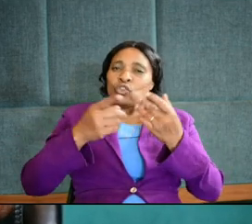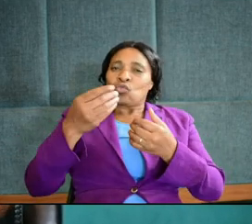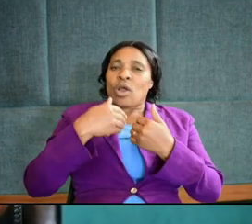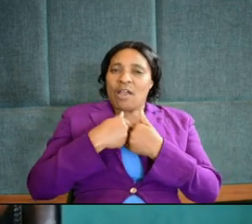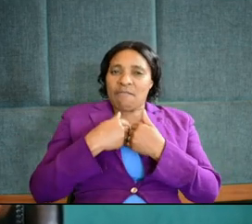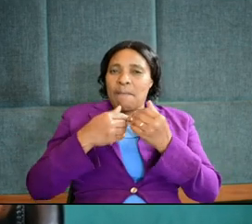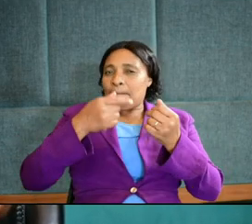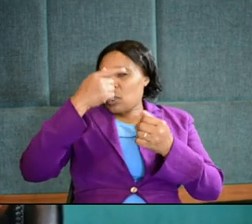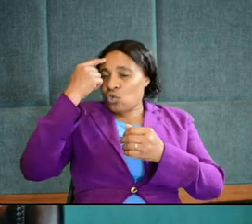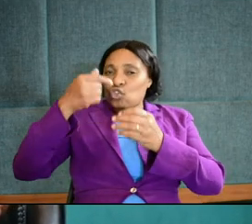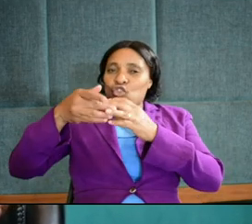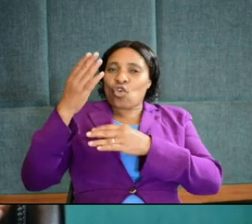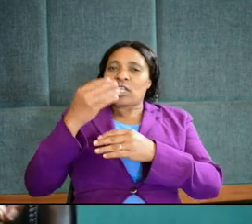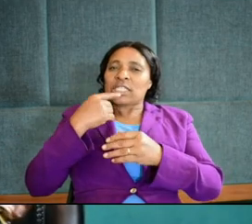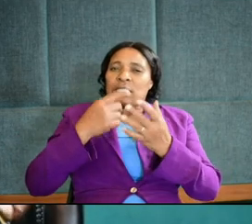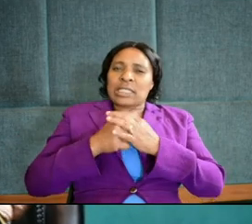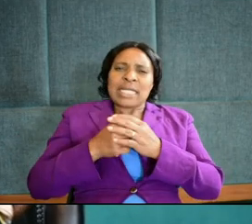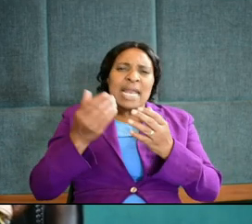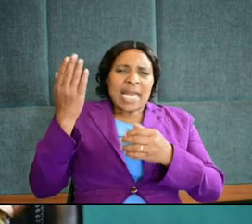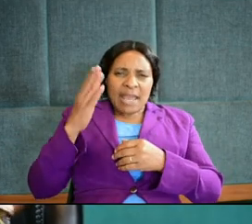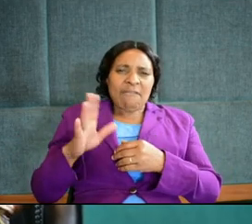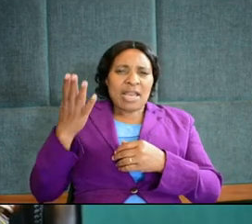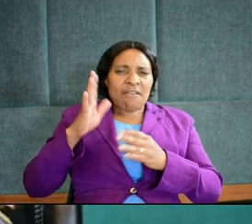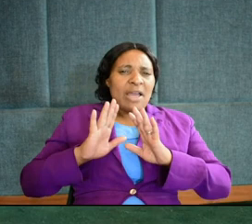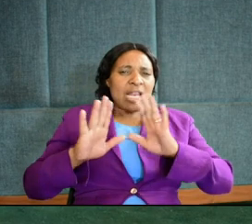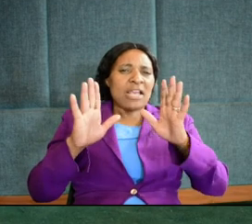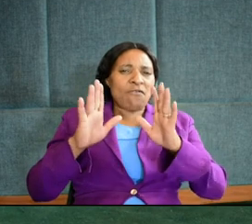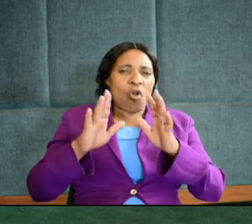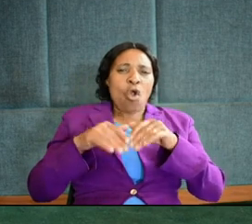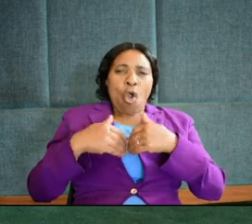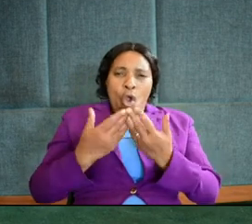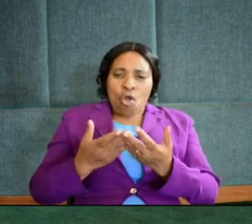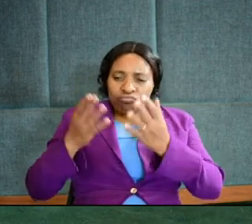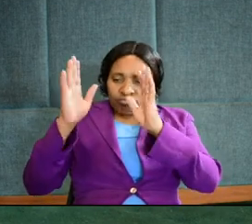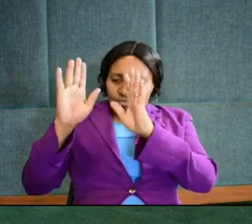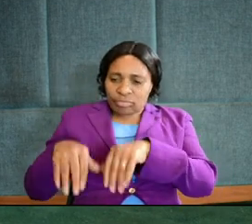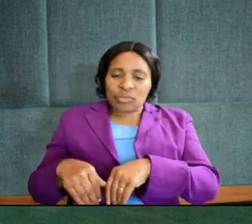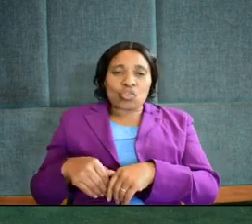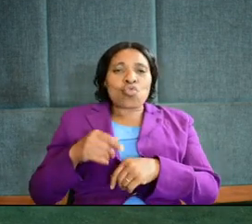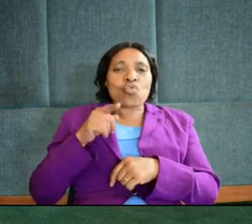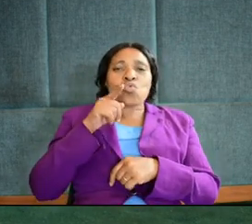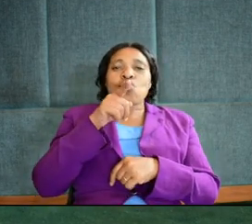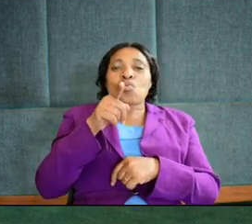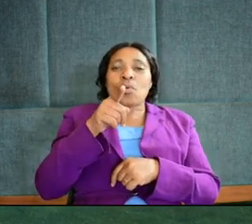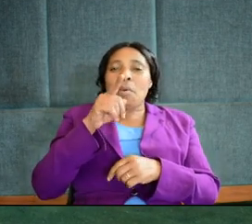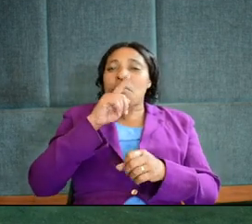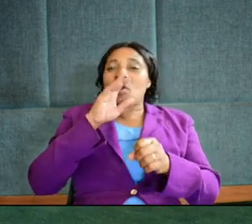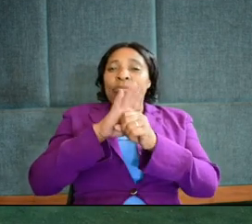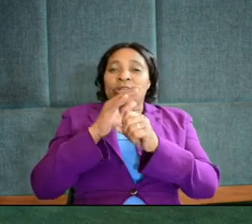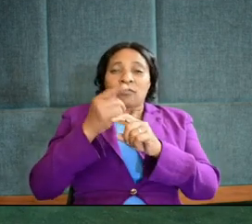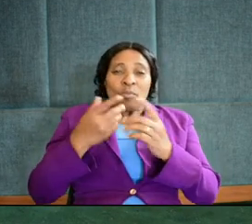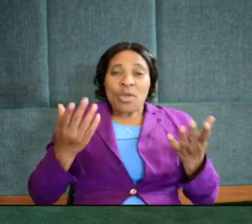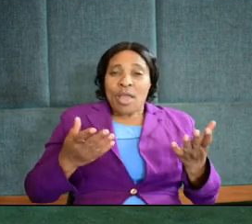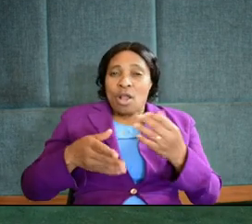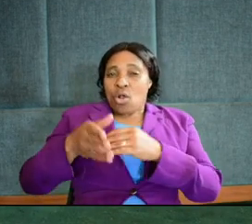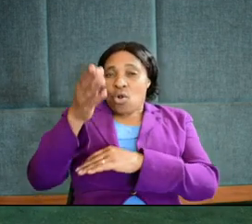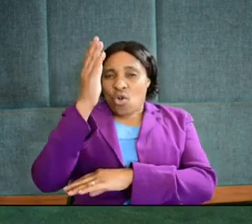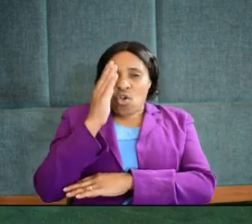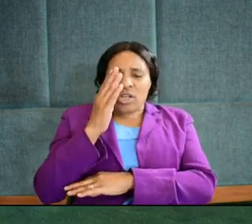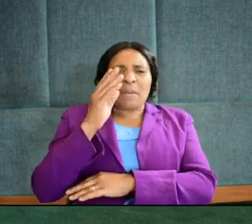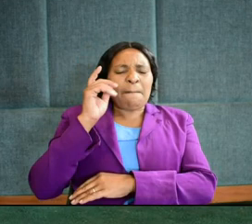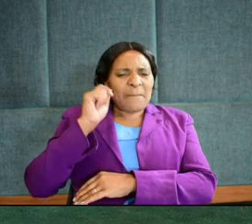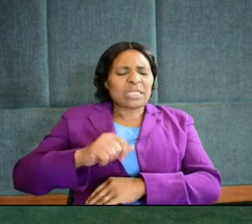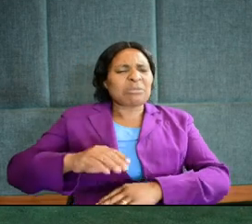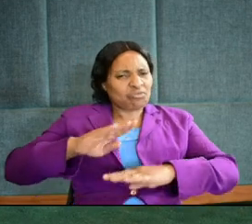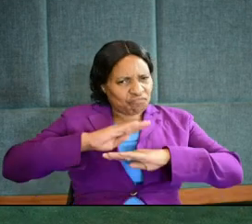said, 'Never will I leave you, never will I forsake you.'" Amen. That's a promise from the Lord that we are to be content